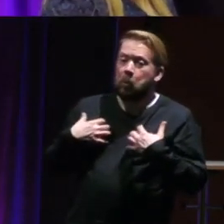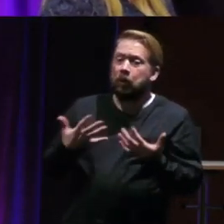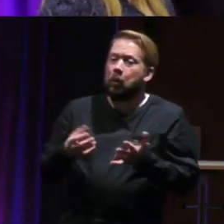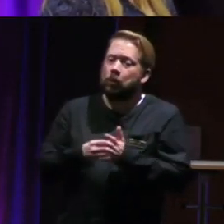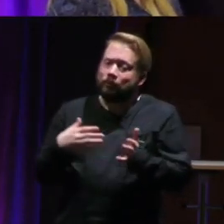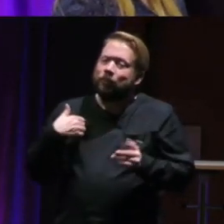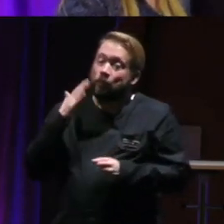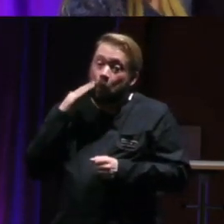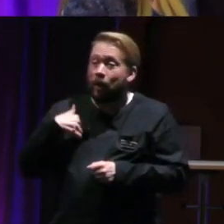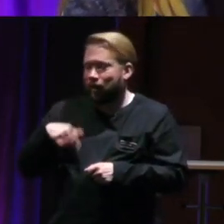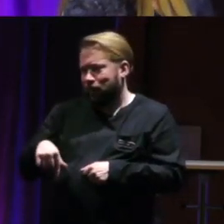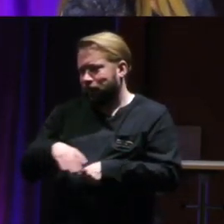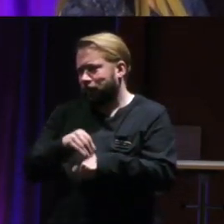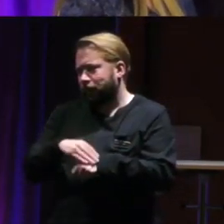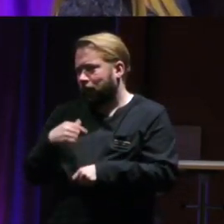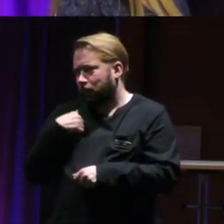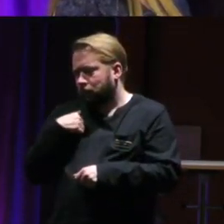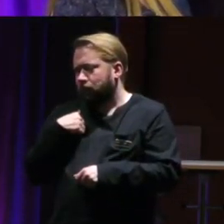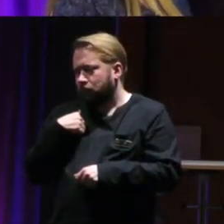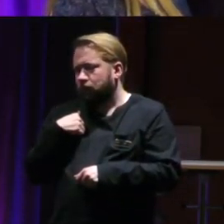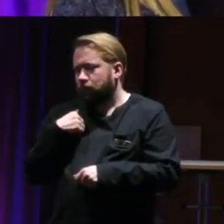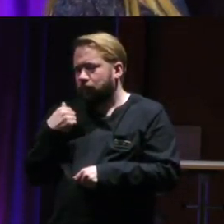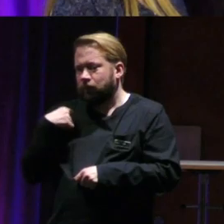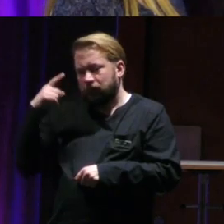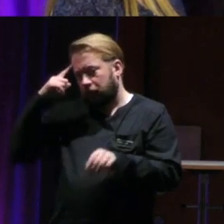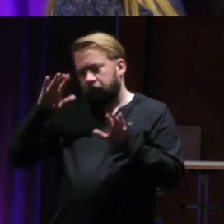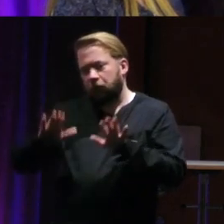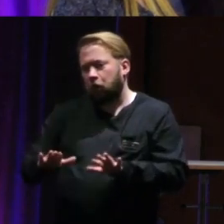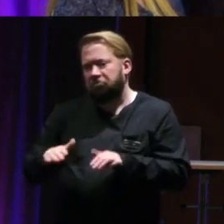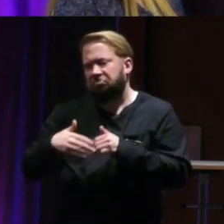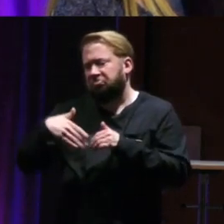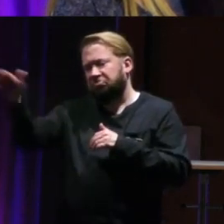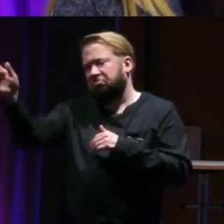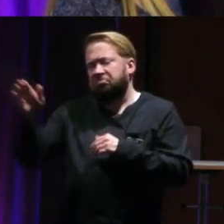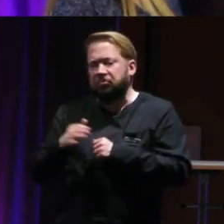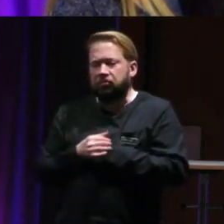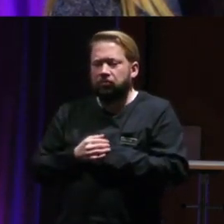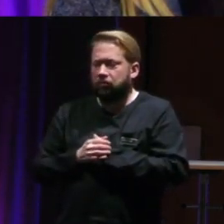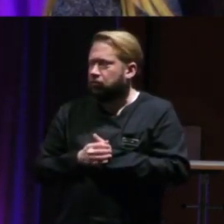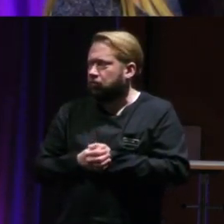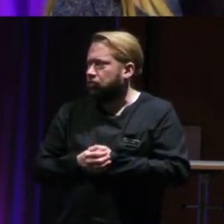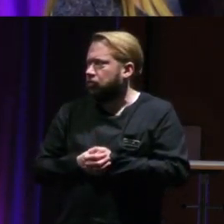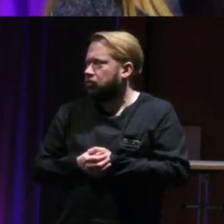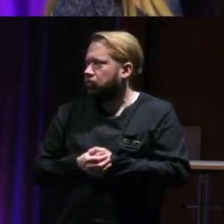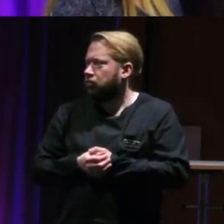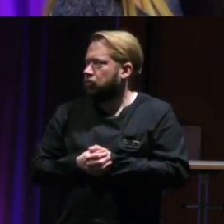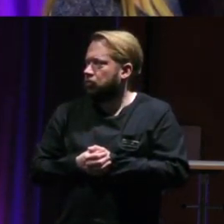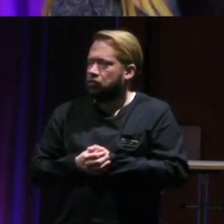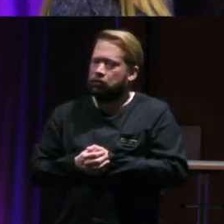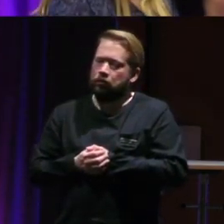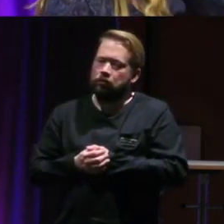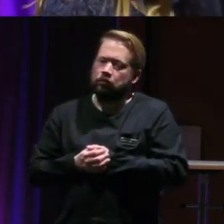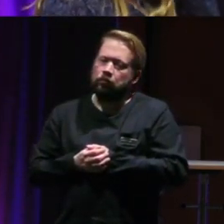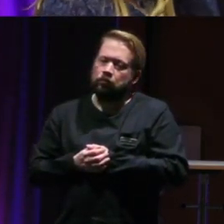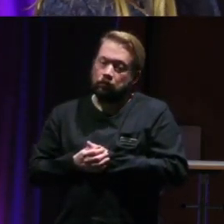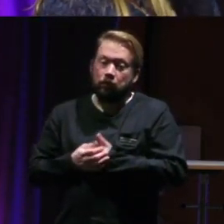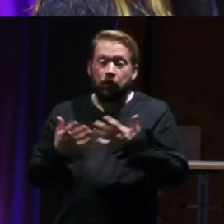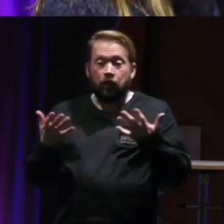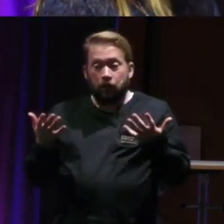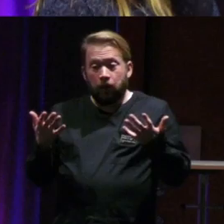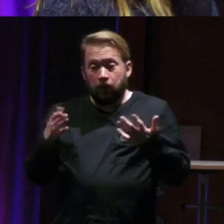So I'm going to stay for a while. Of course, and I think